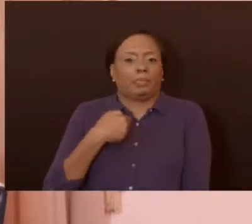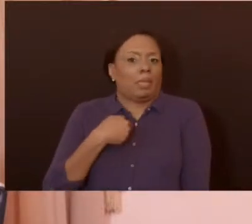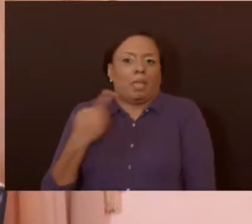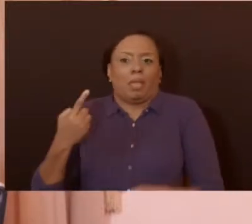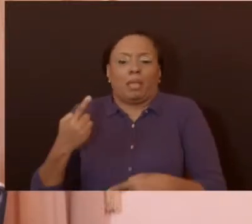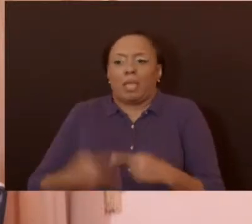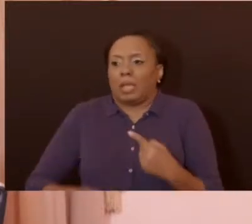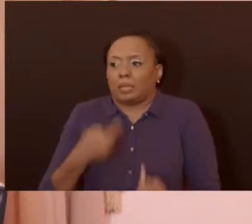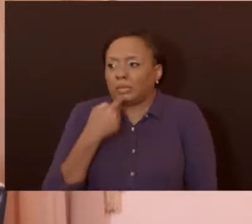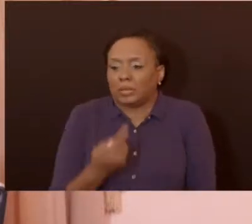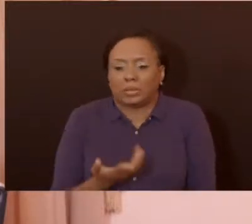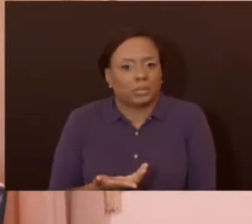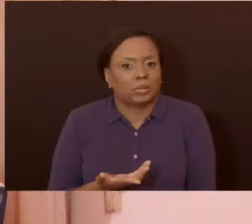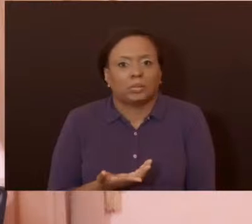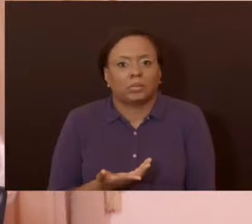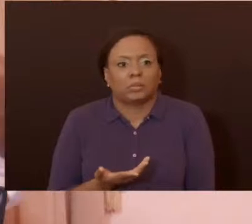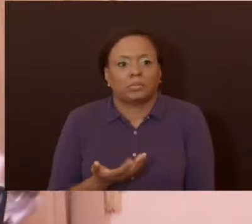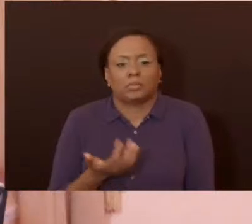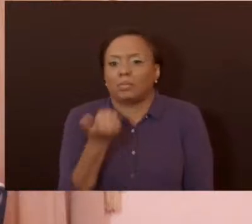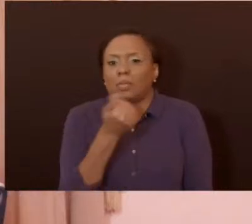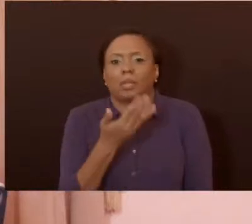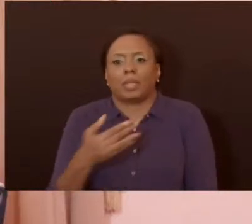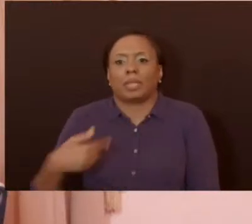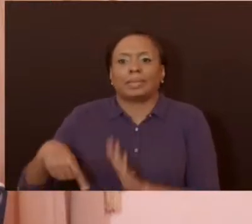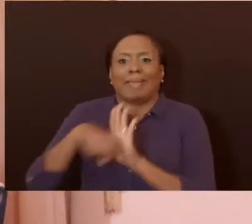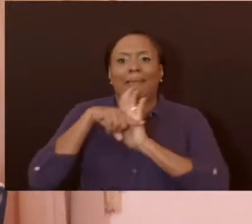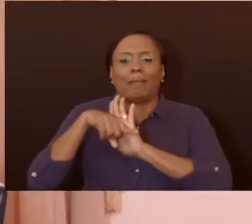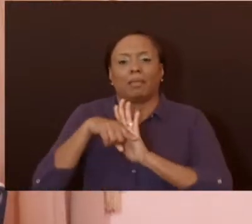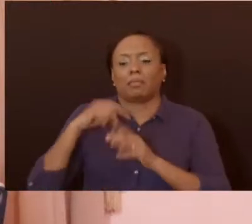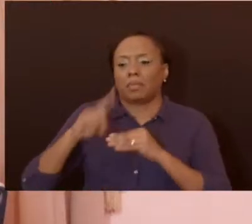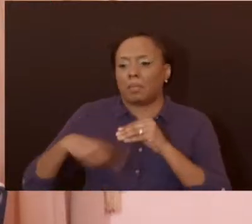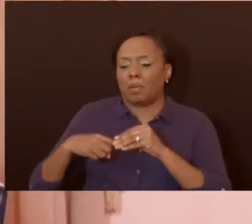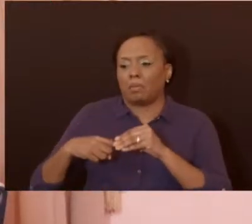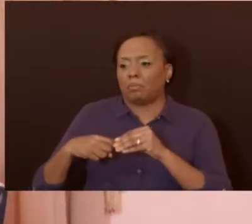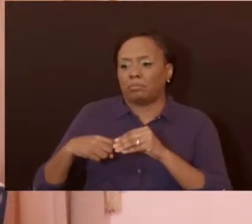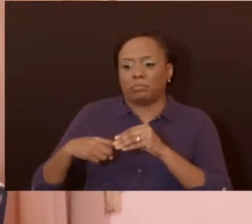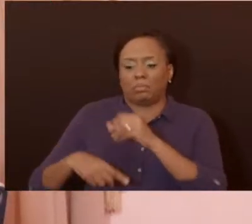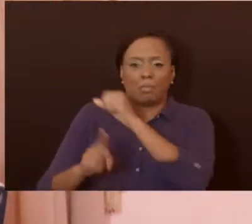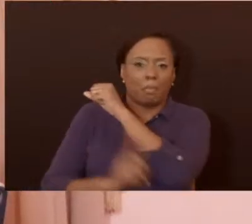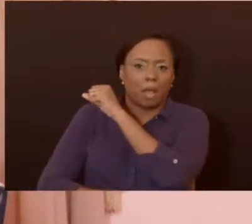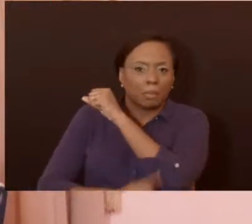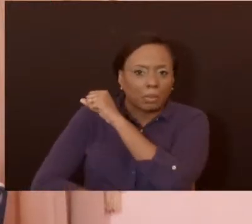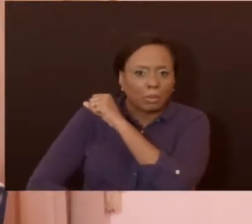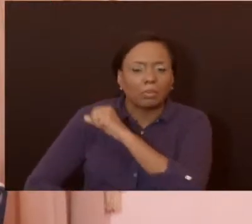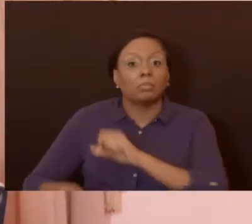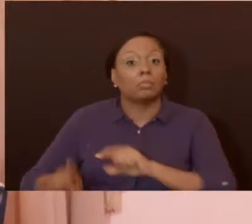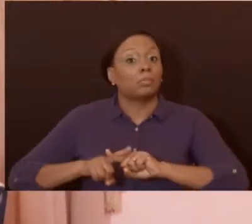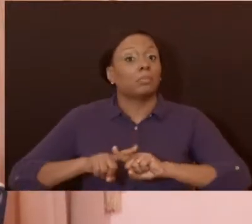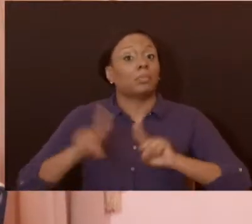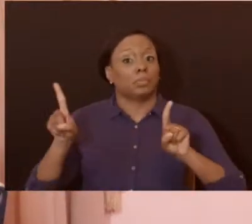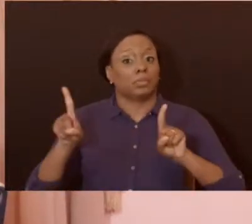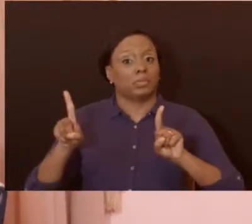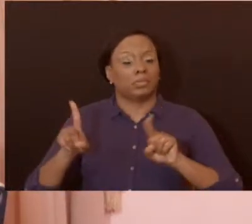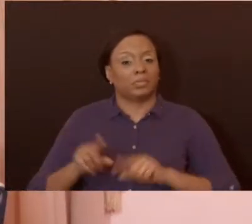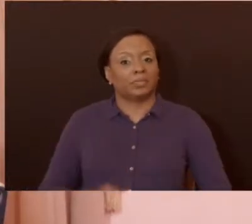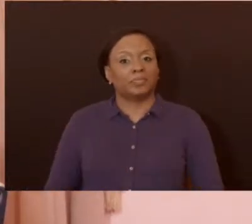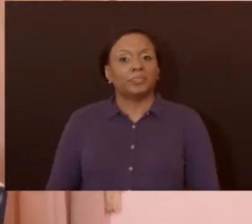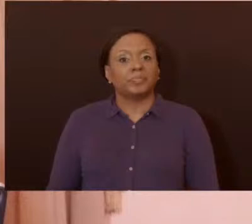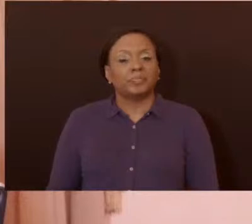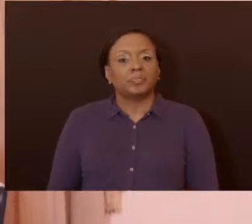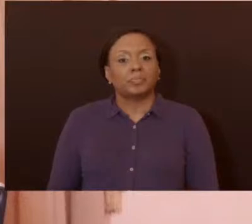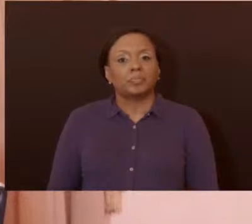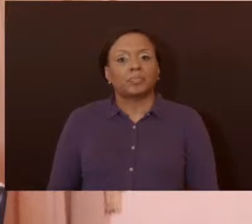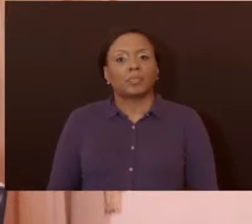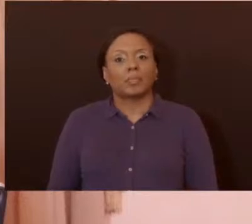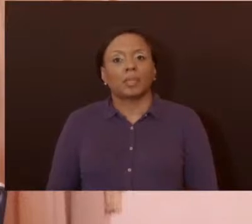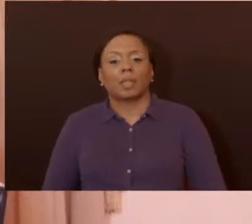say anything negative about the penalties that were imposed, but I can say that the